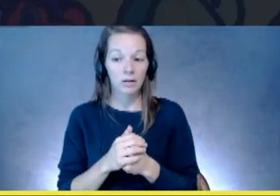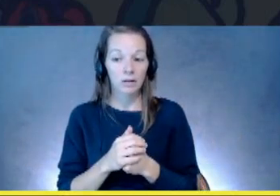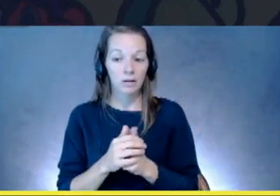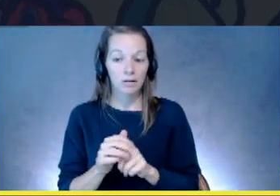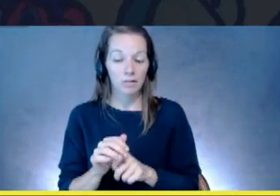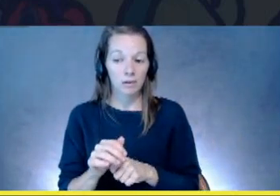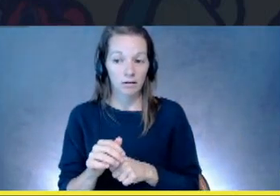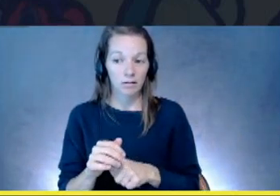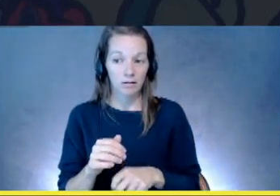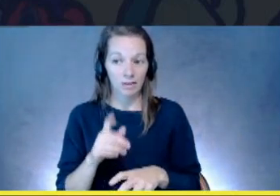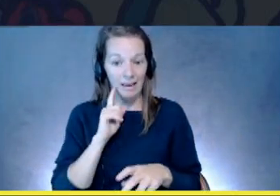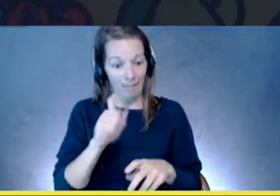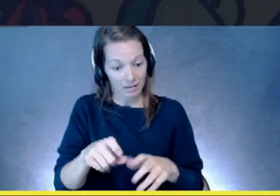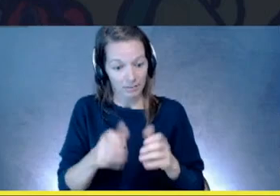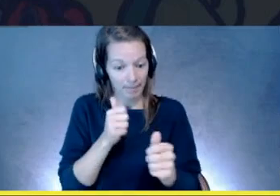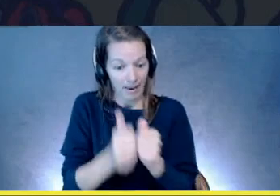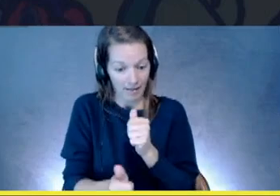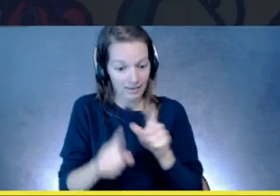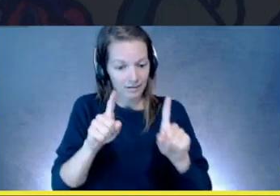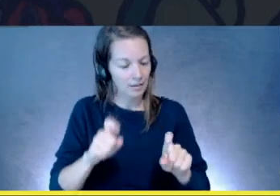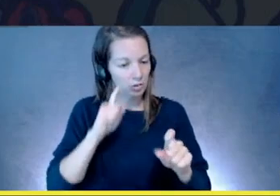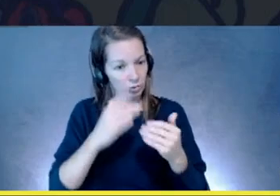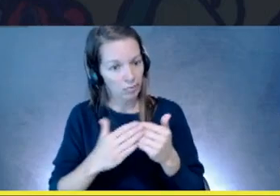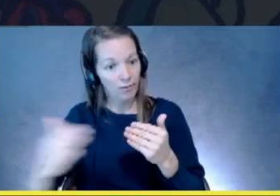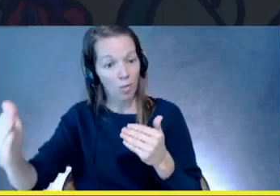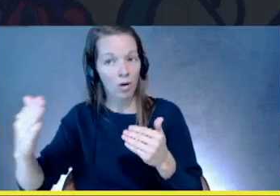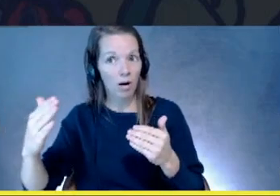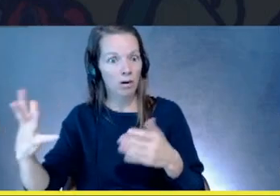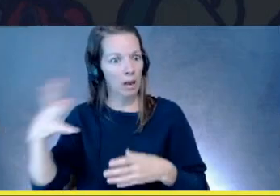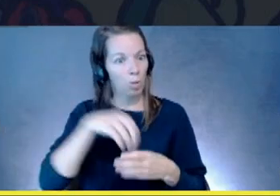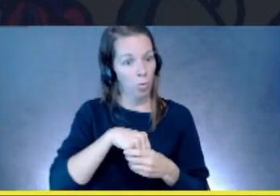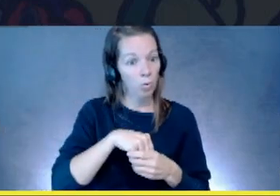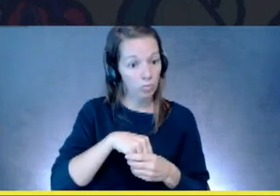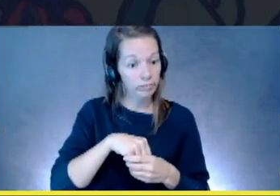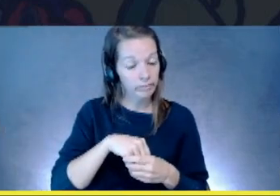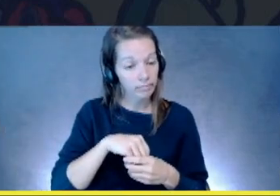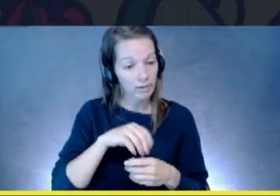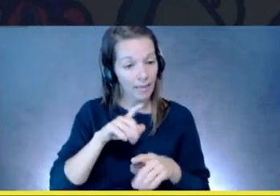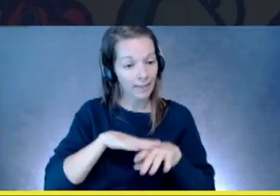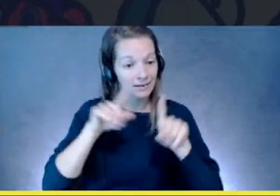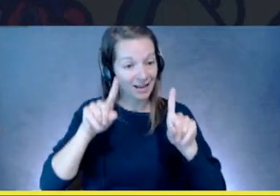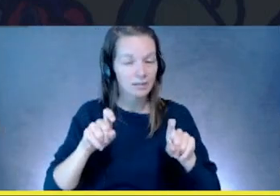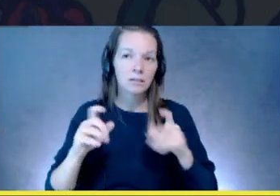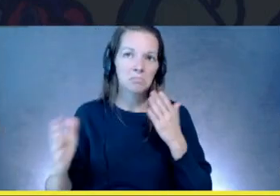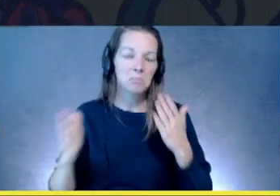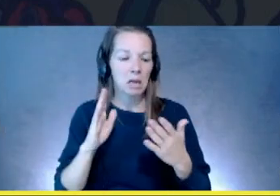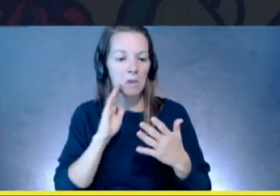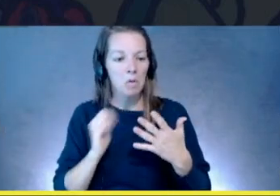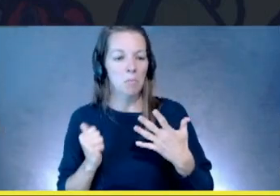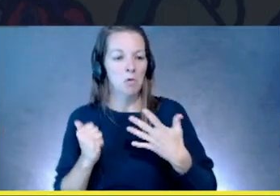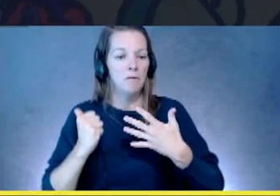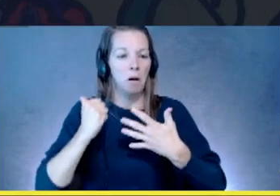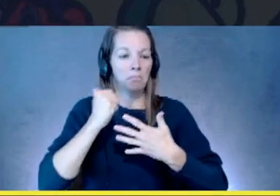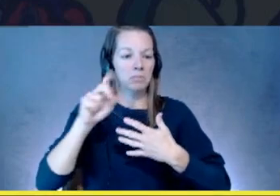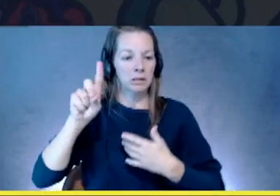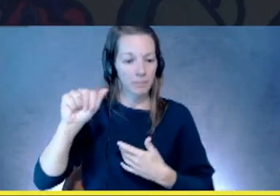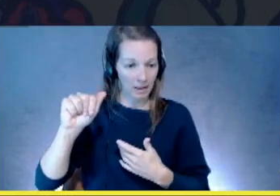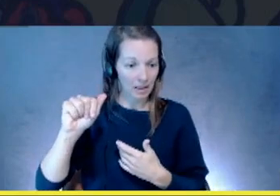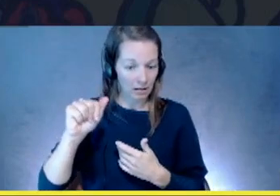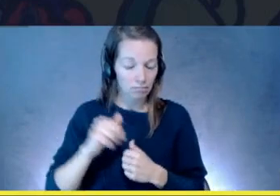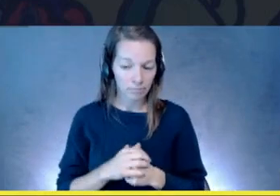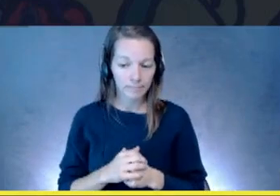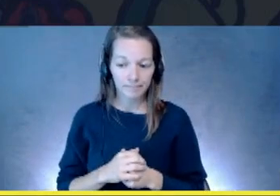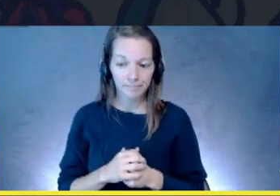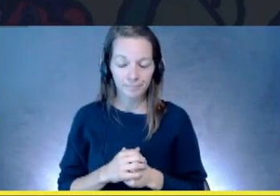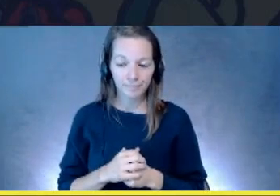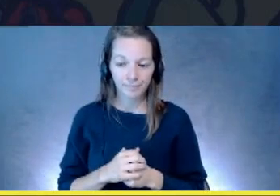in their careers. That, I think, would help to move disability further up on the priority list